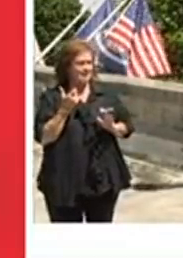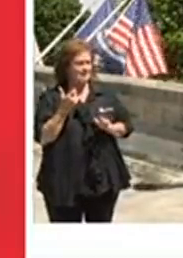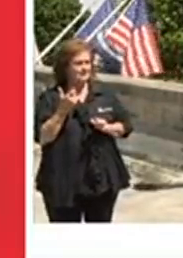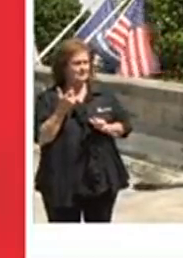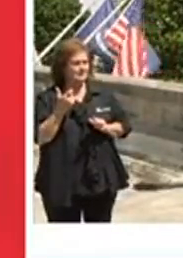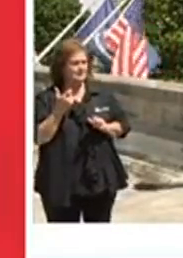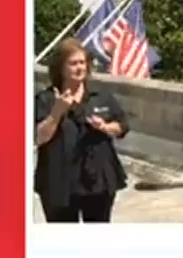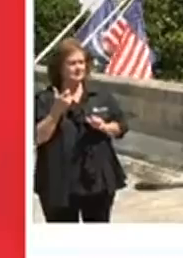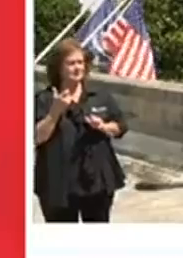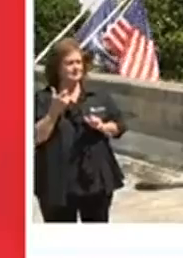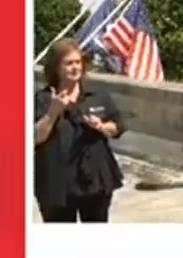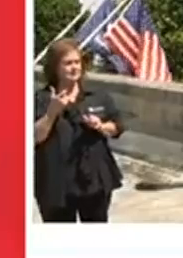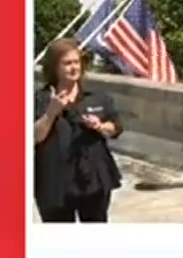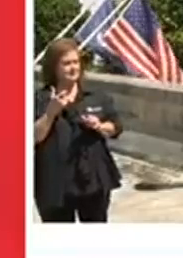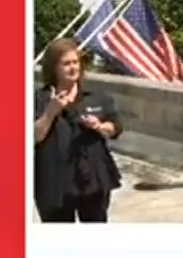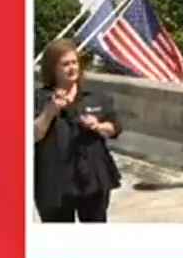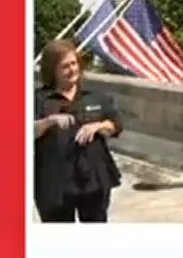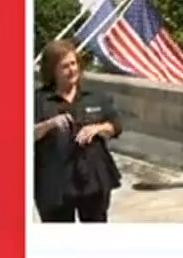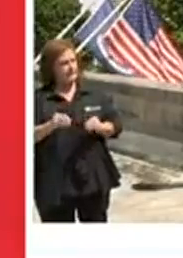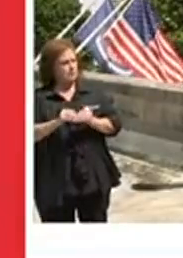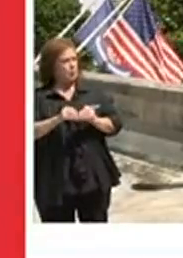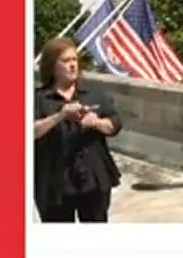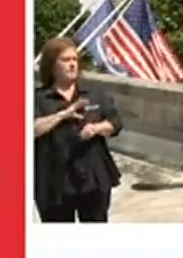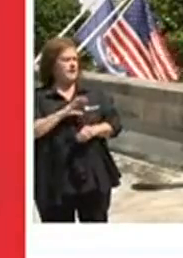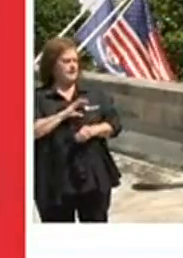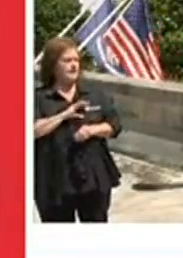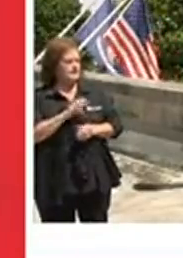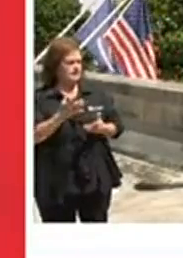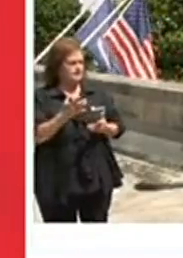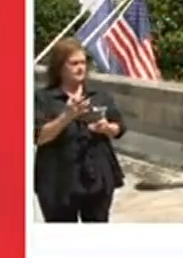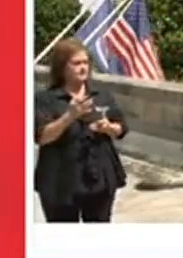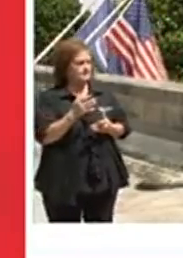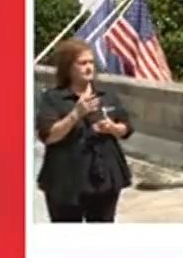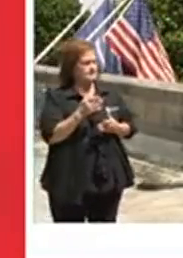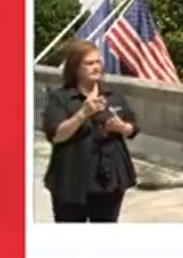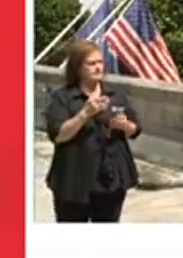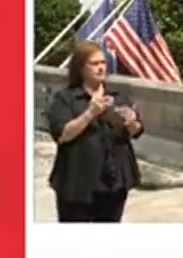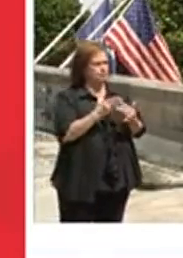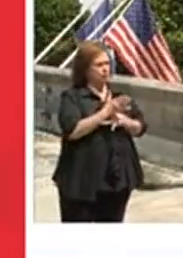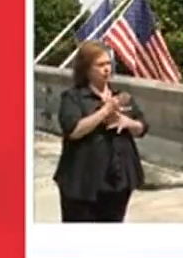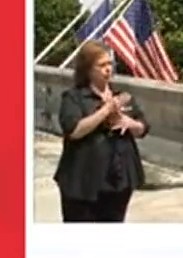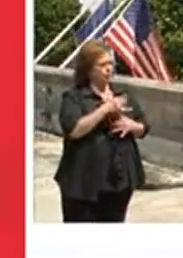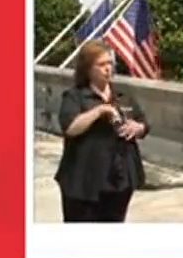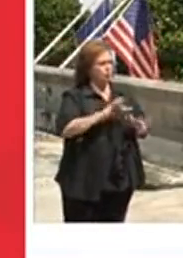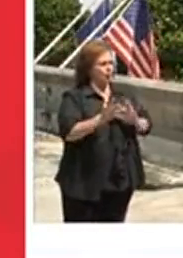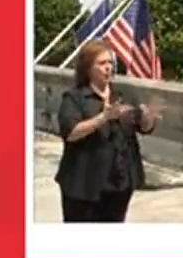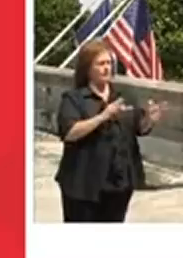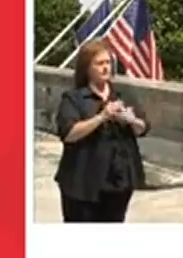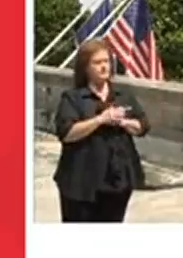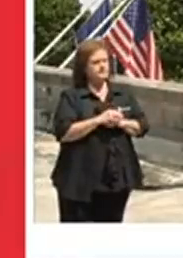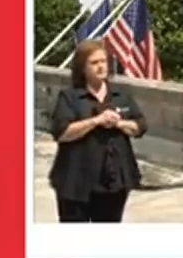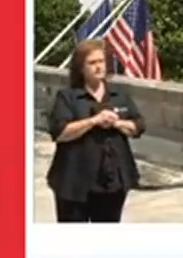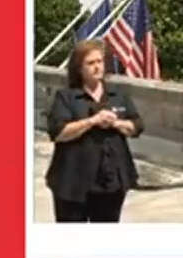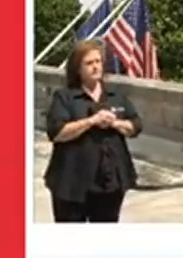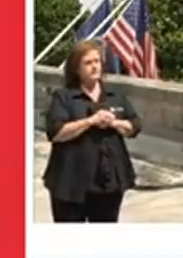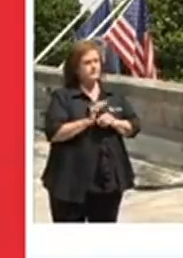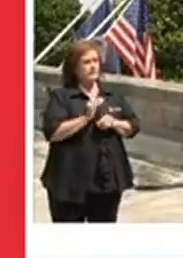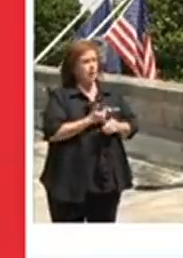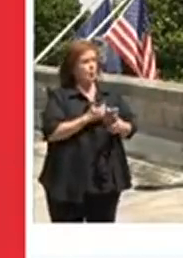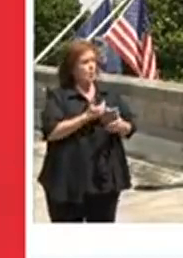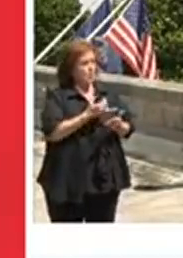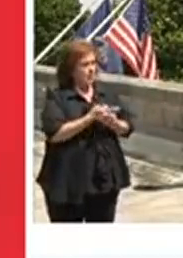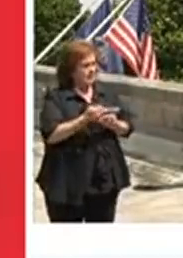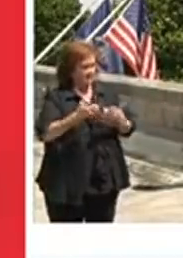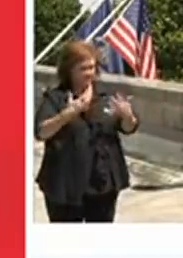expectation of increasing calls for service, any other services that we may have to provide throughout this event. Our equipment has